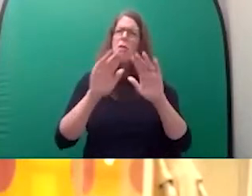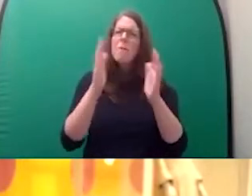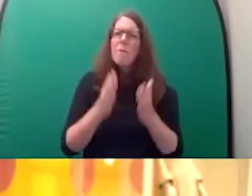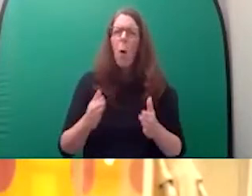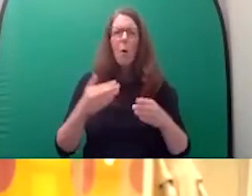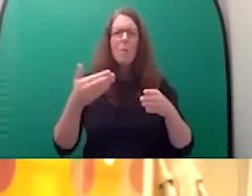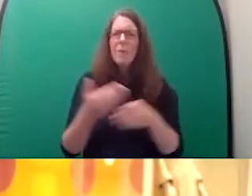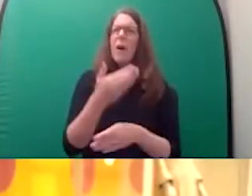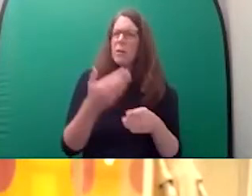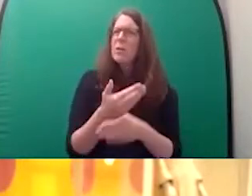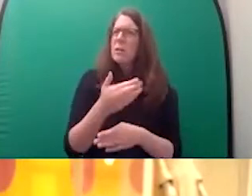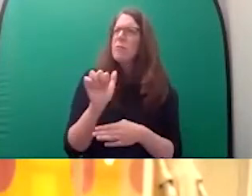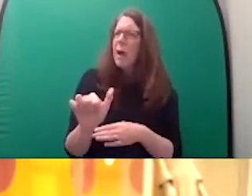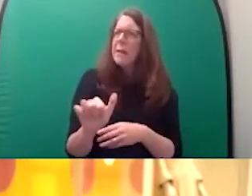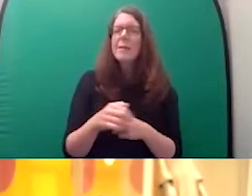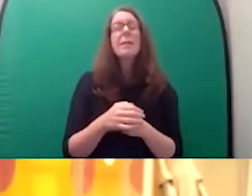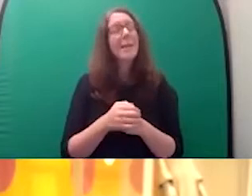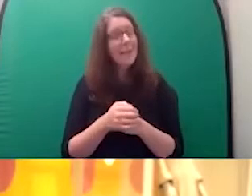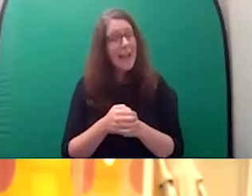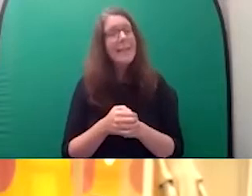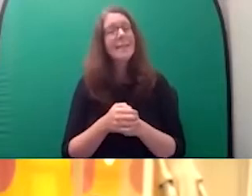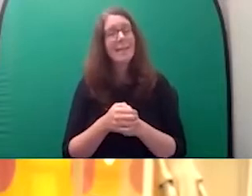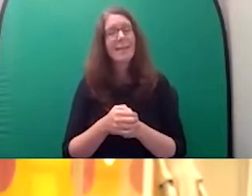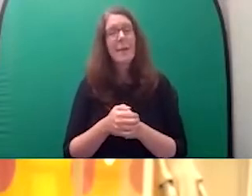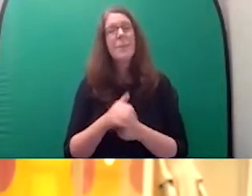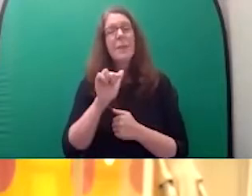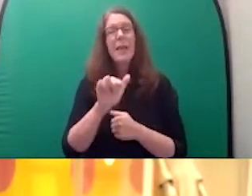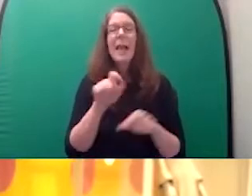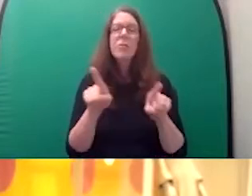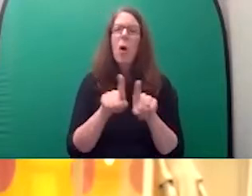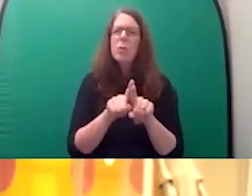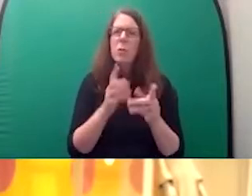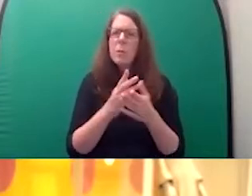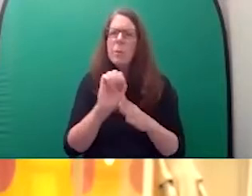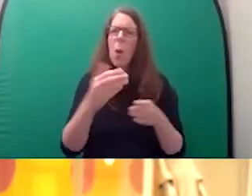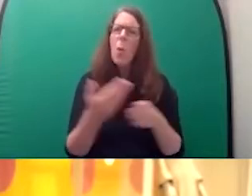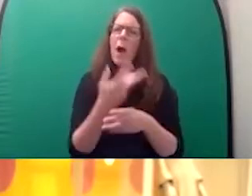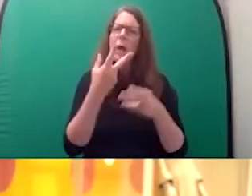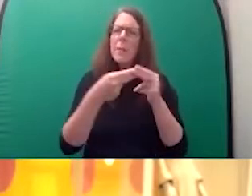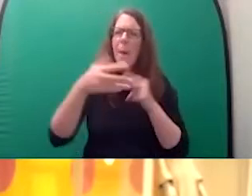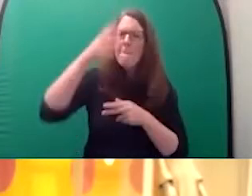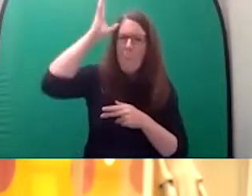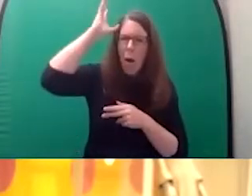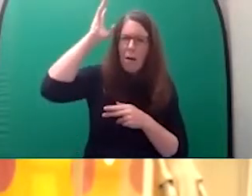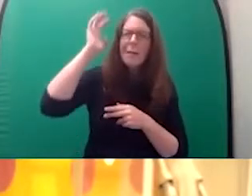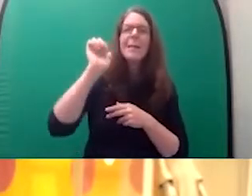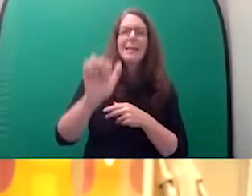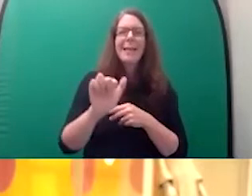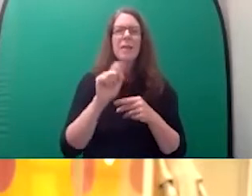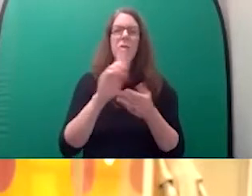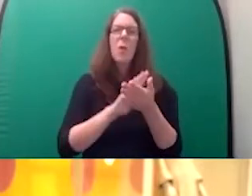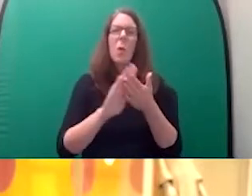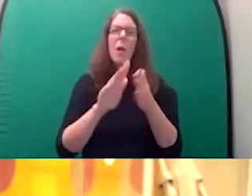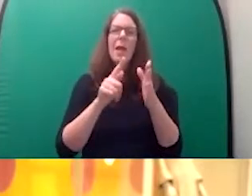with I guess Sue and Tompkins. Haley and Sue Tompkins, they're twin sisters and